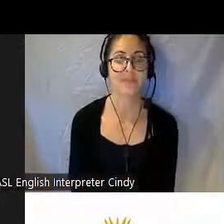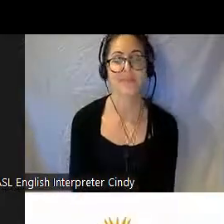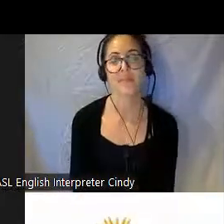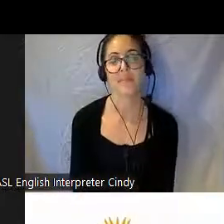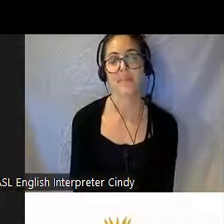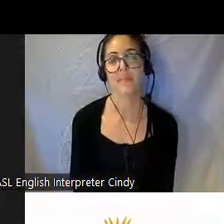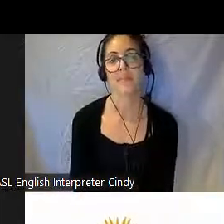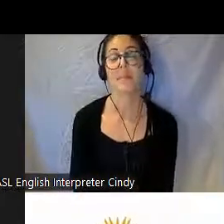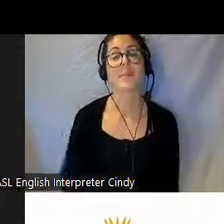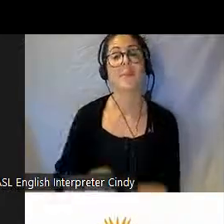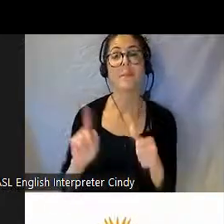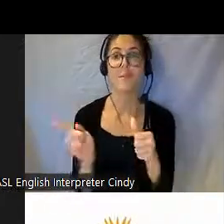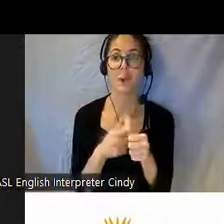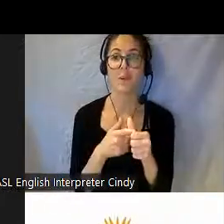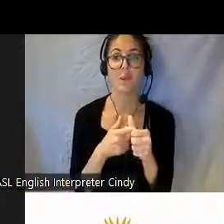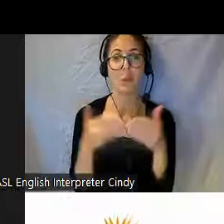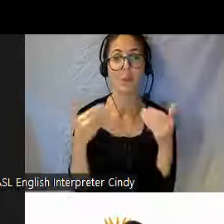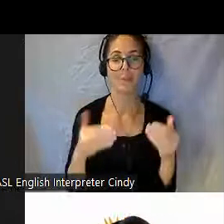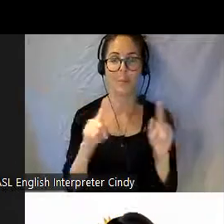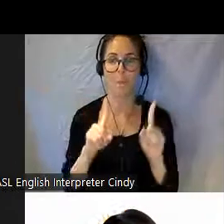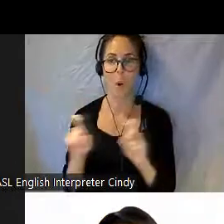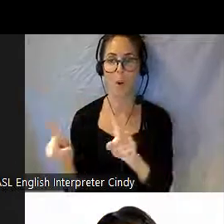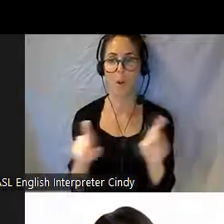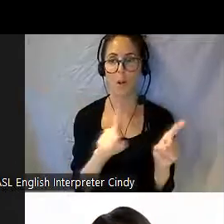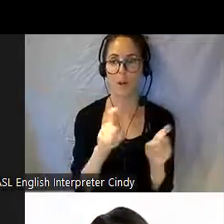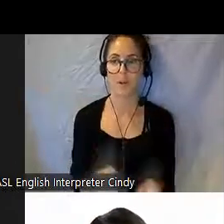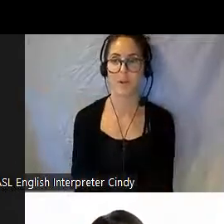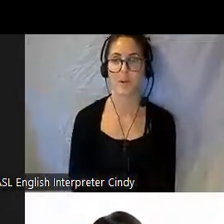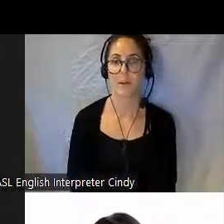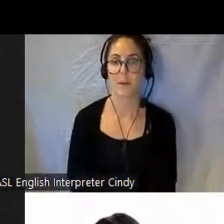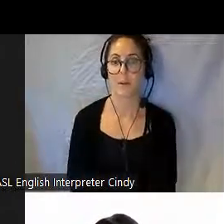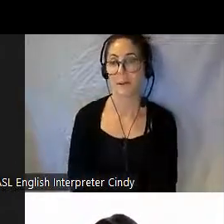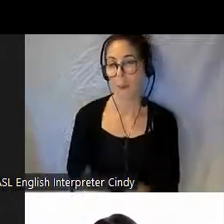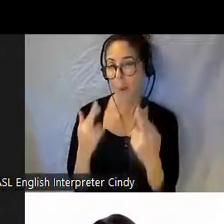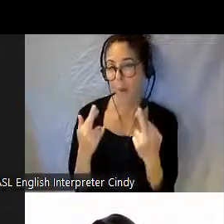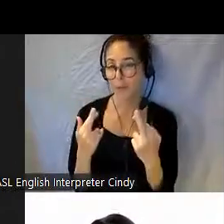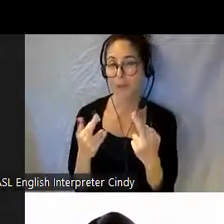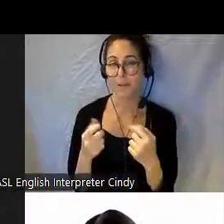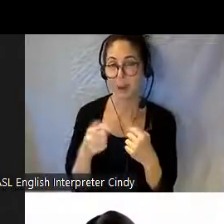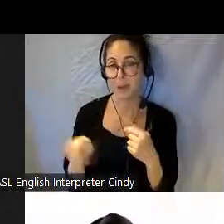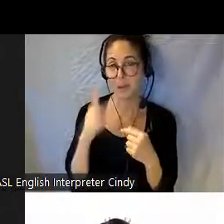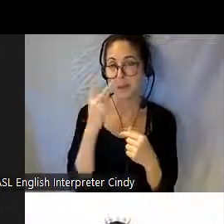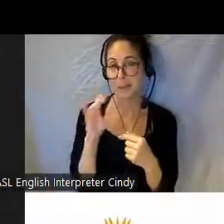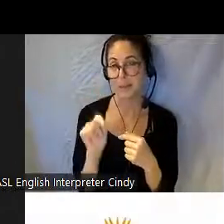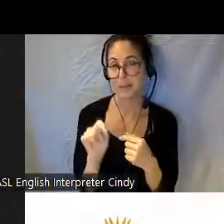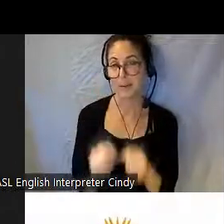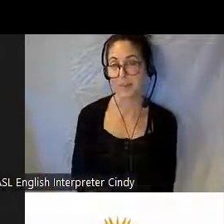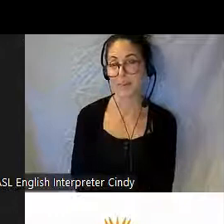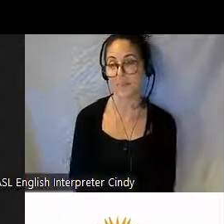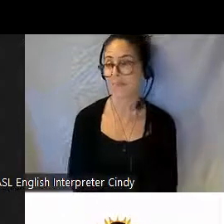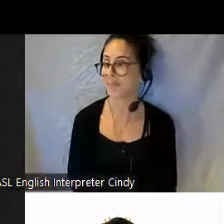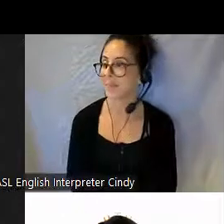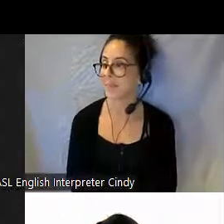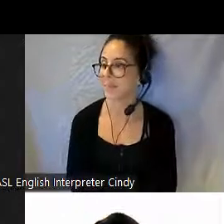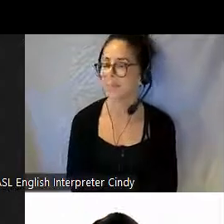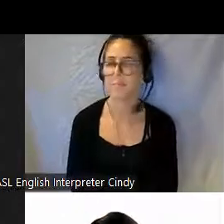So I'd like to start us off with a poll that should appear in Zoom. And this one, I'd like you to think